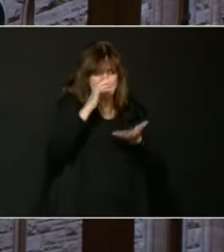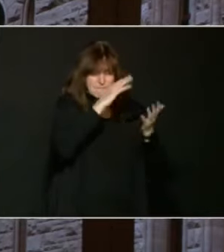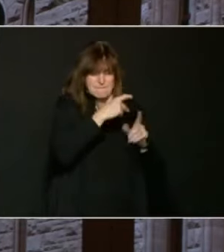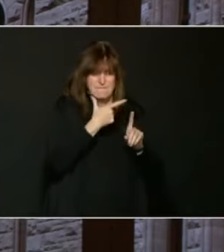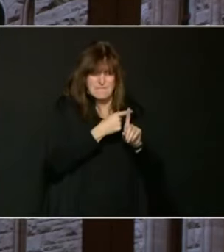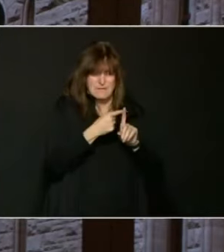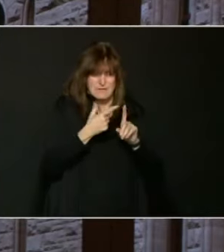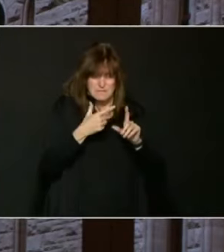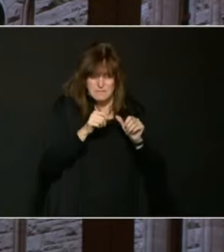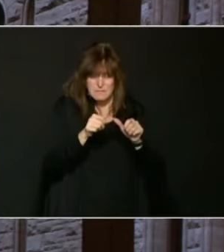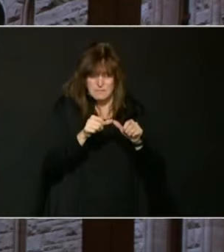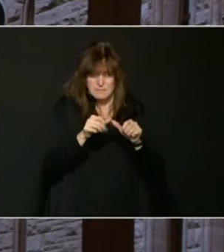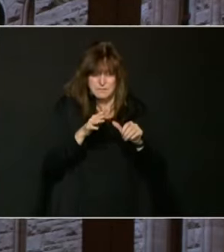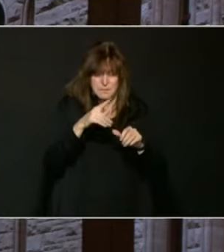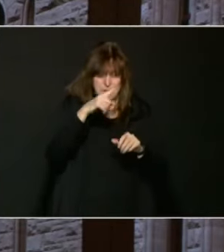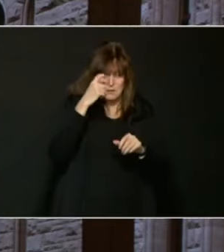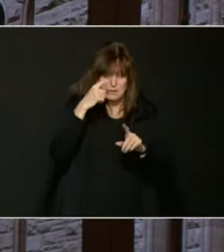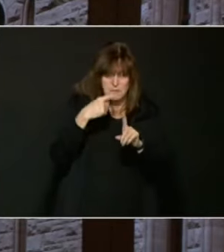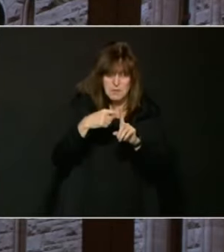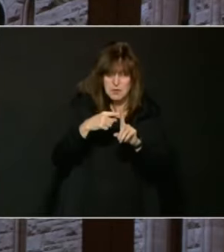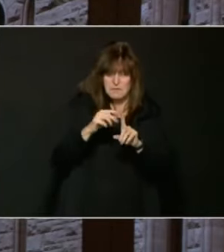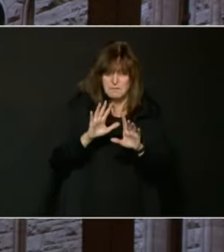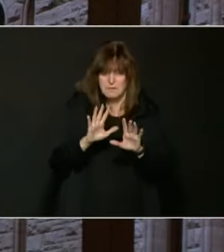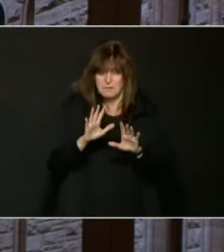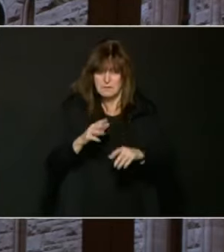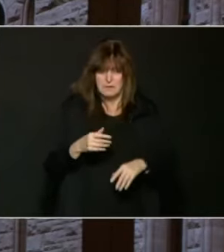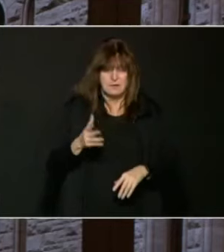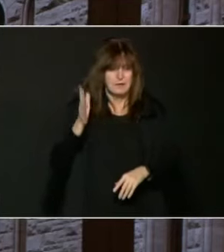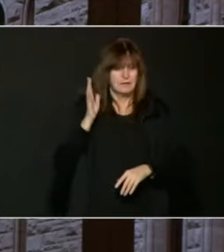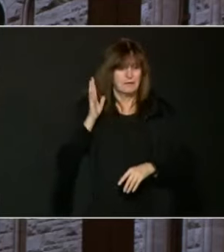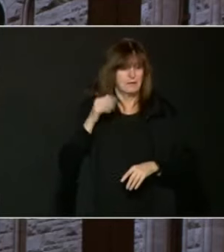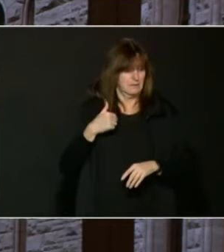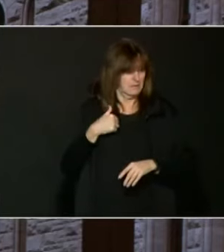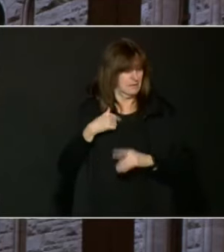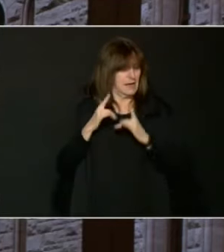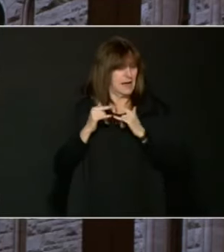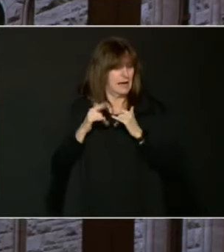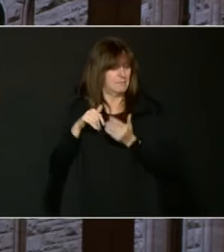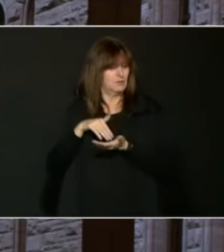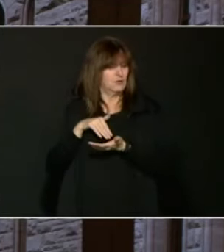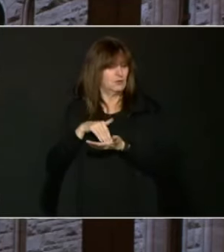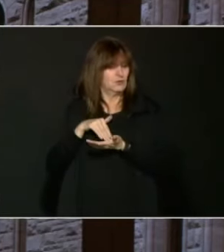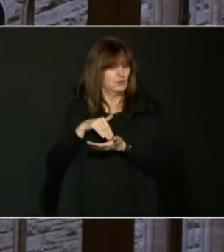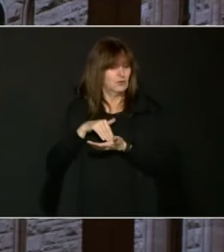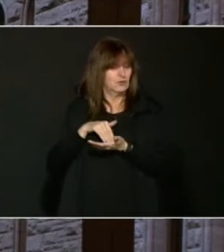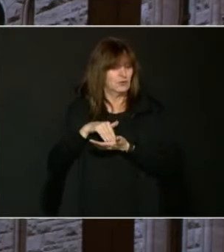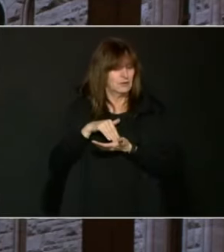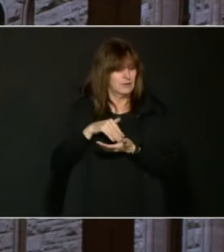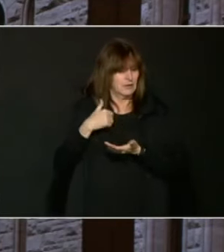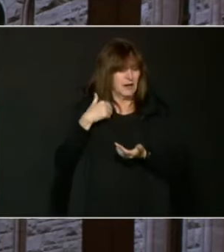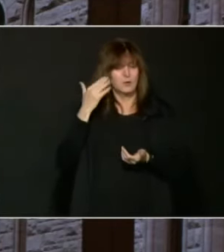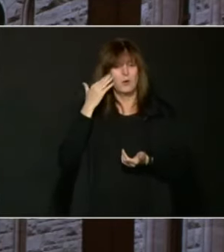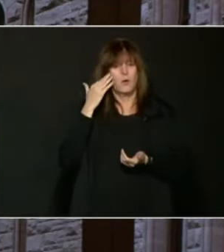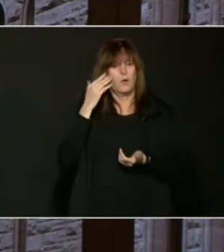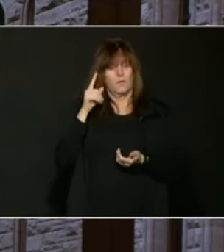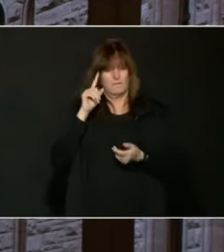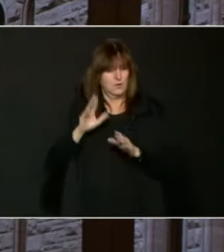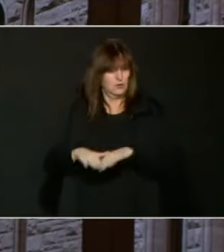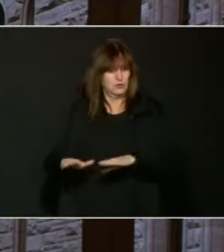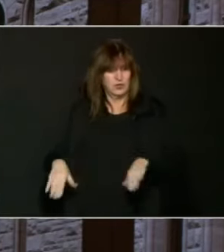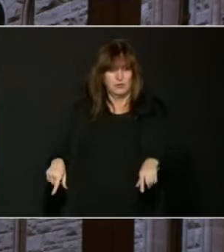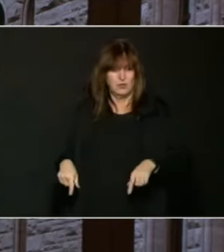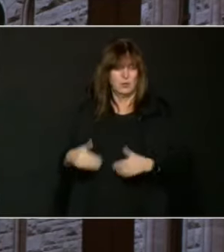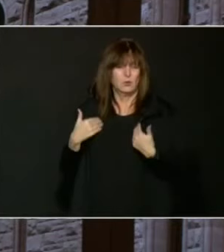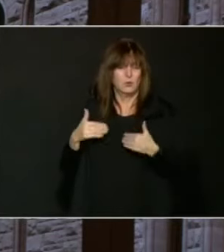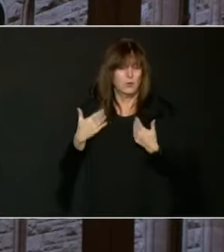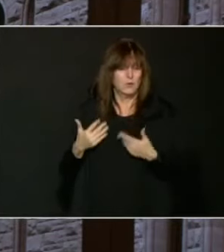a camp doctor for a number of years, I know the value of that and how much it's such a great memory thing for many youth, and even the